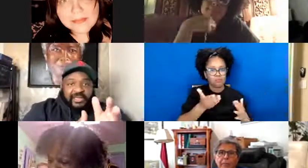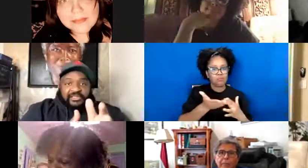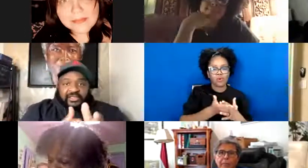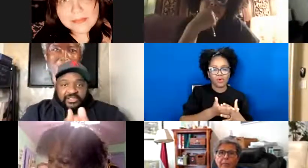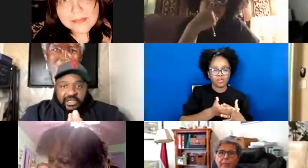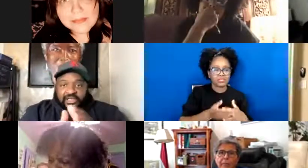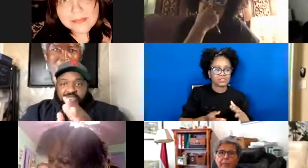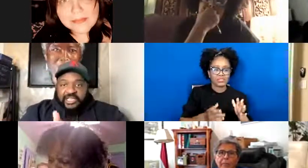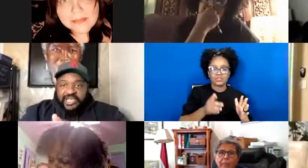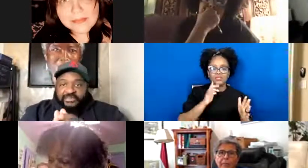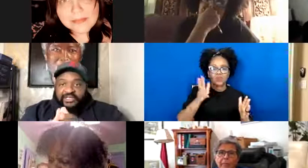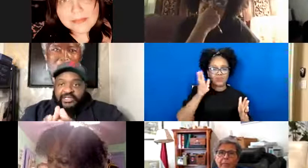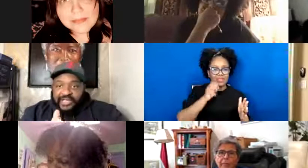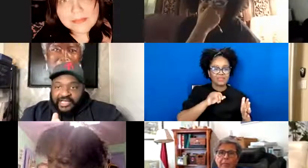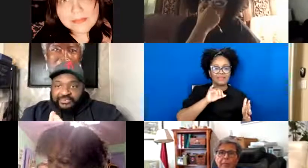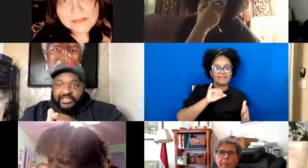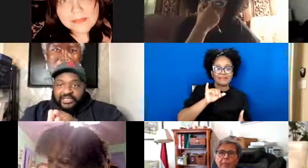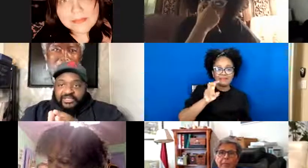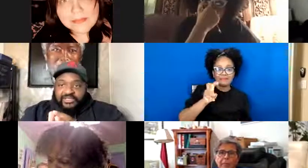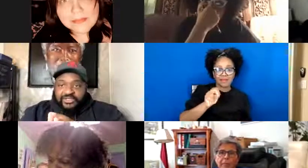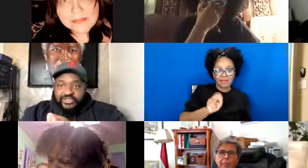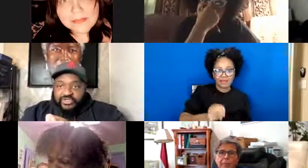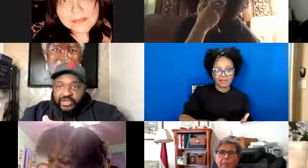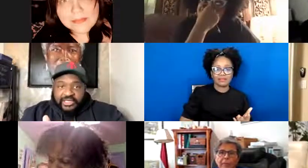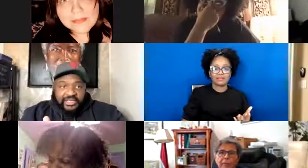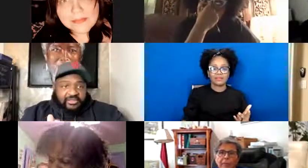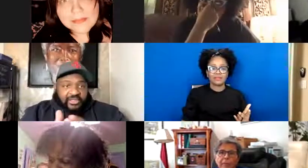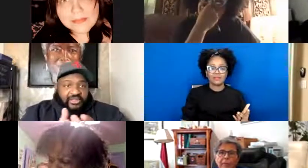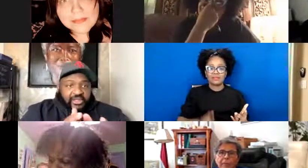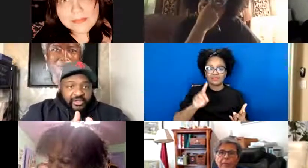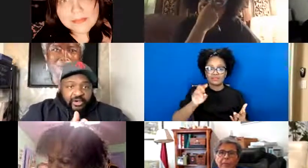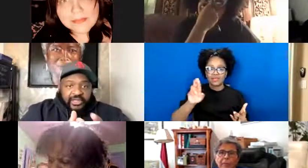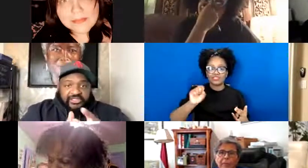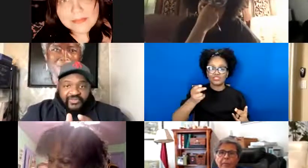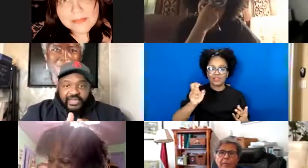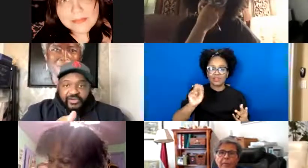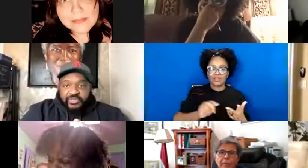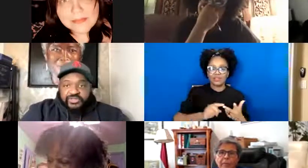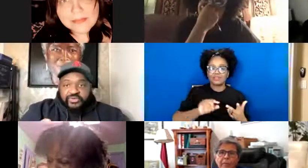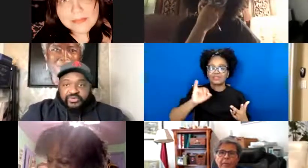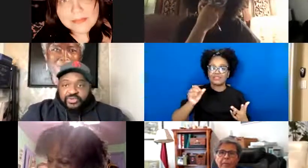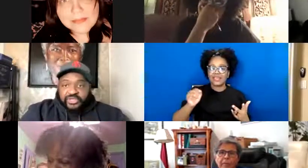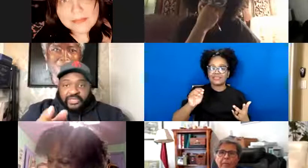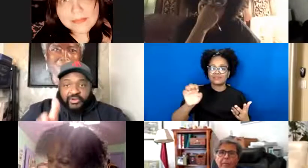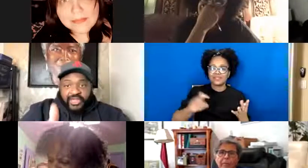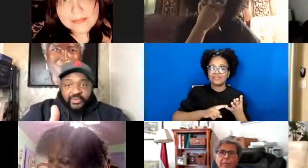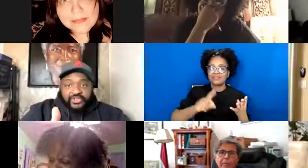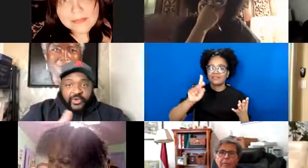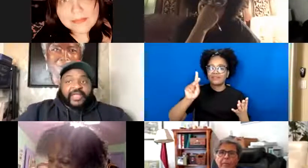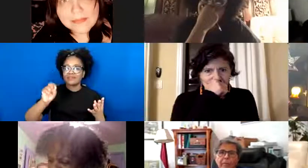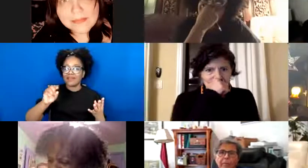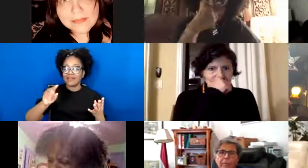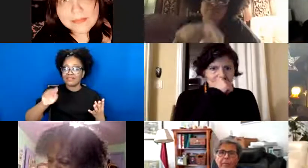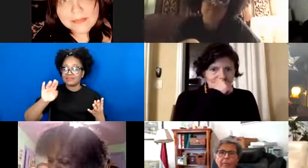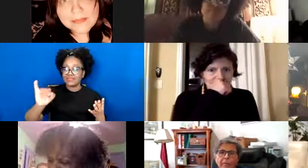Yvonne, Dr. Shauna, Jasmine, Cosby, Sterling, Elizabeth, Lori, Savannah, Crystal, and then we're gonna end with